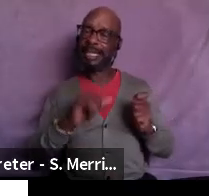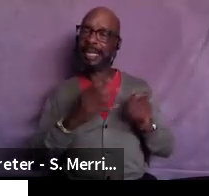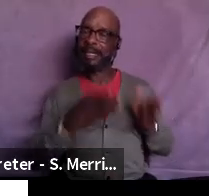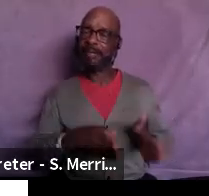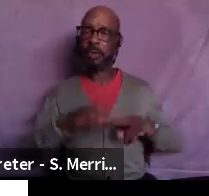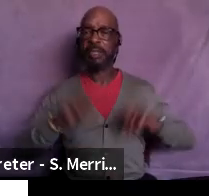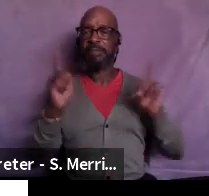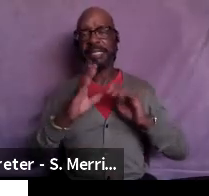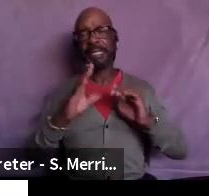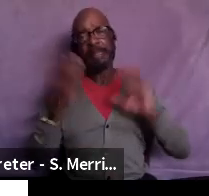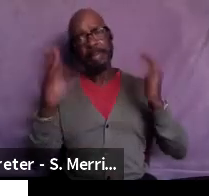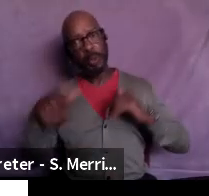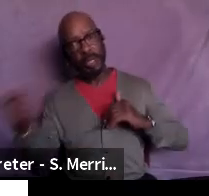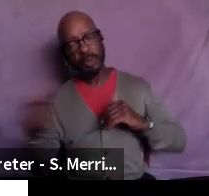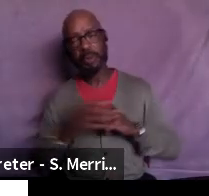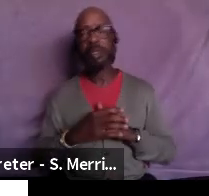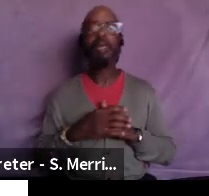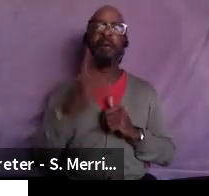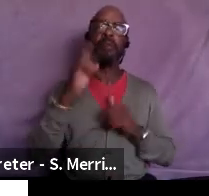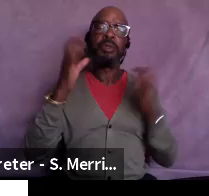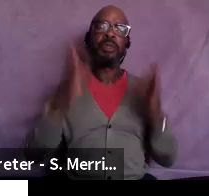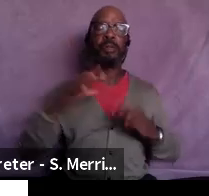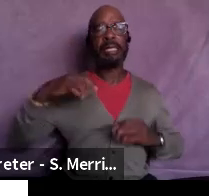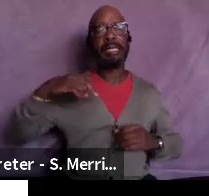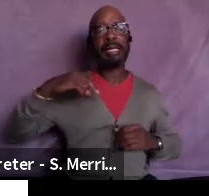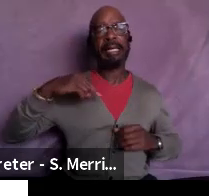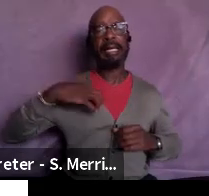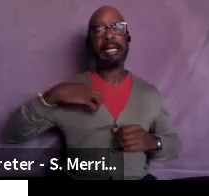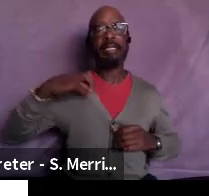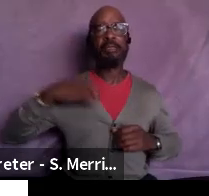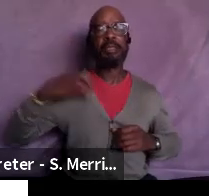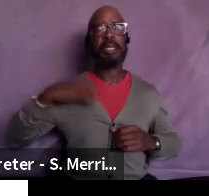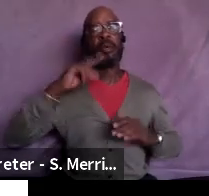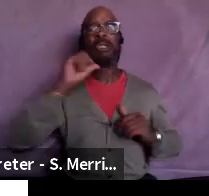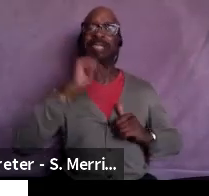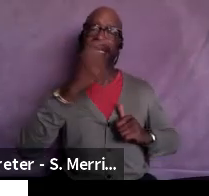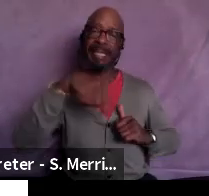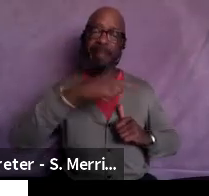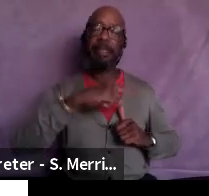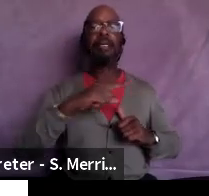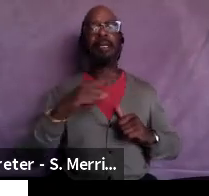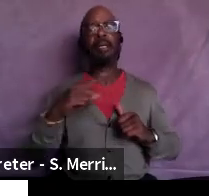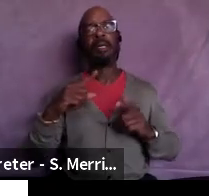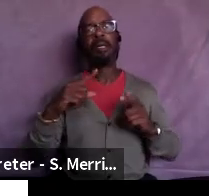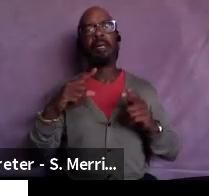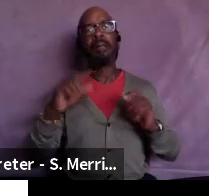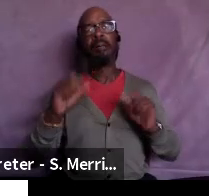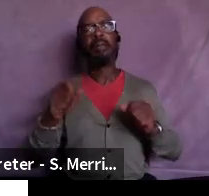in determining eligibility, or denying a person the opportunity to participate on a planning board.